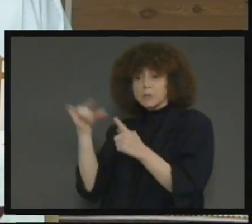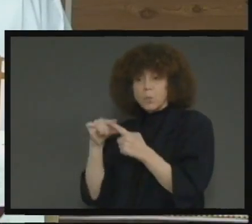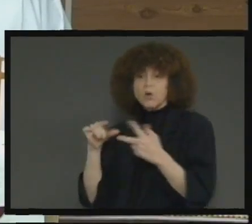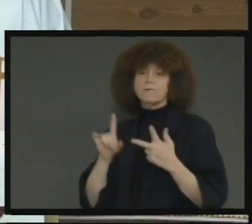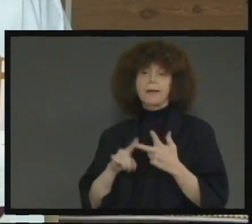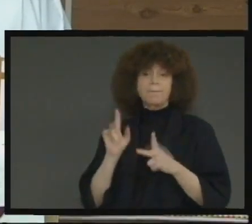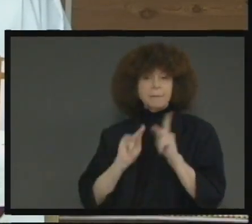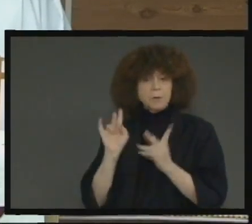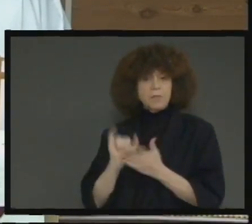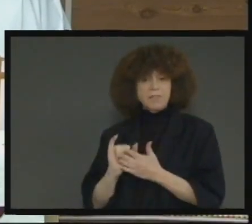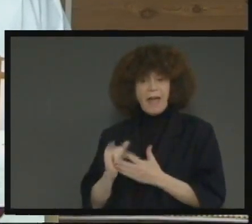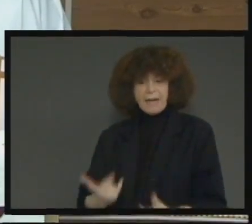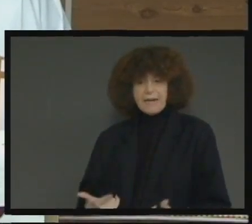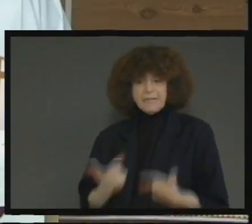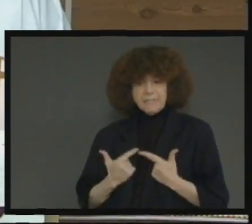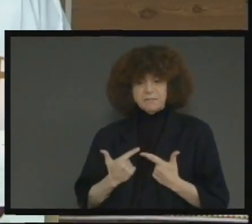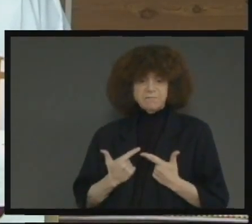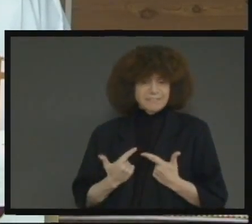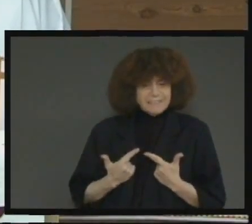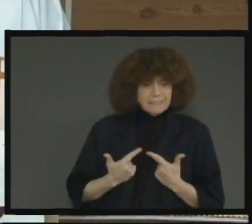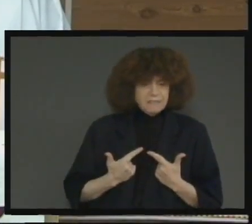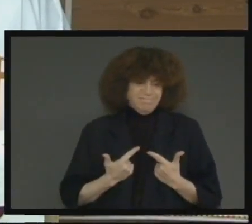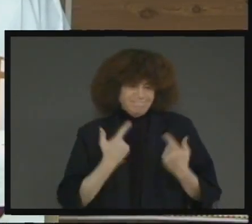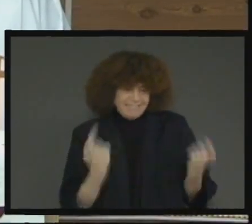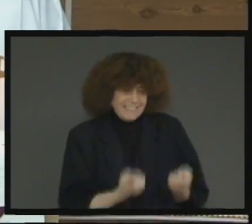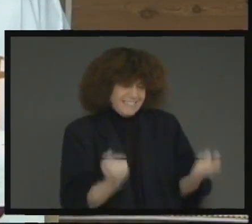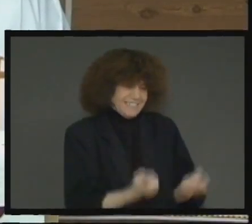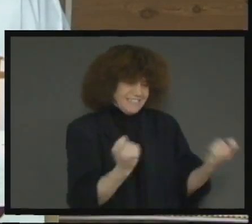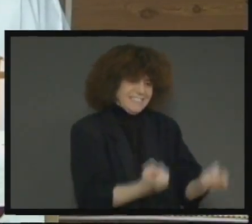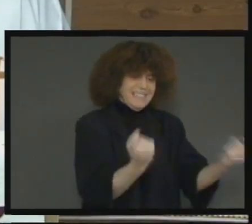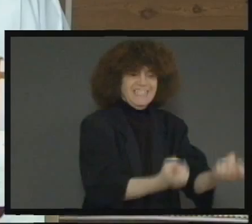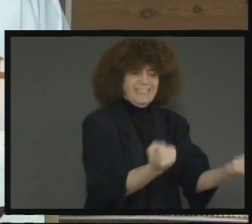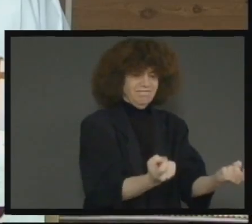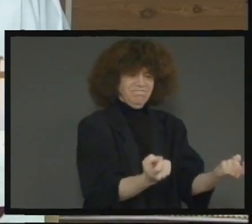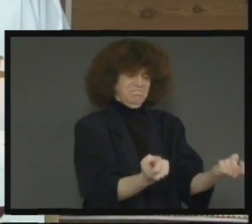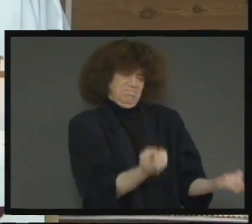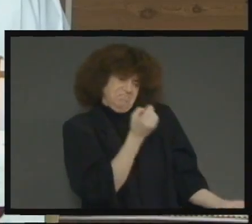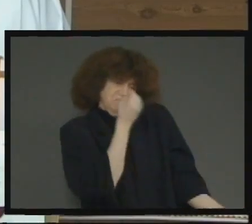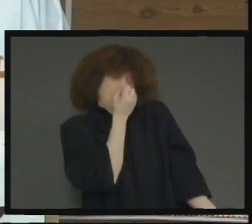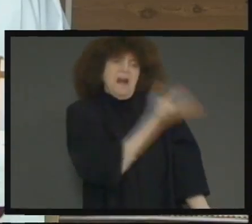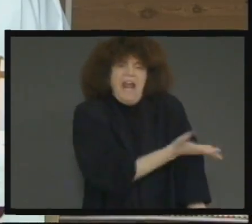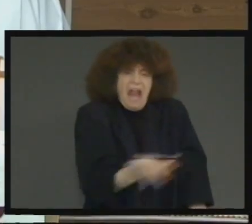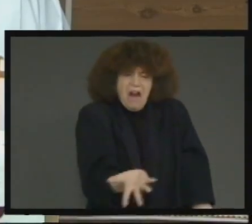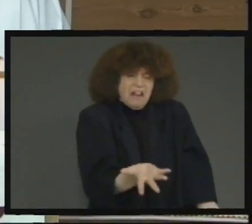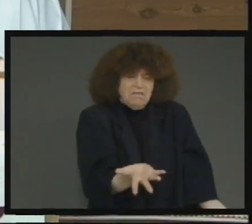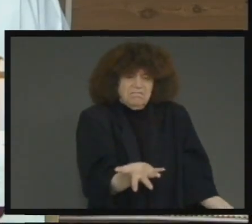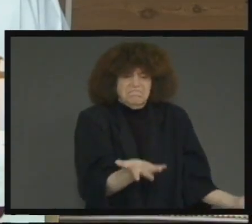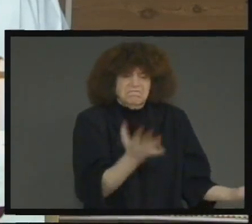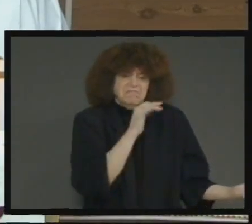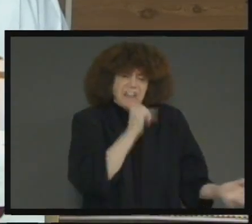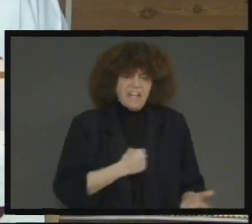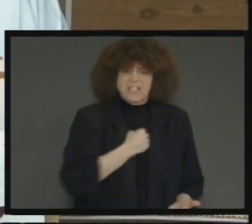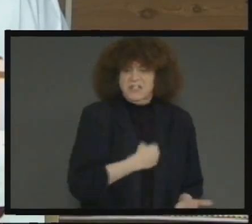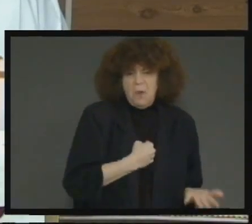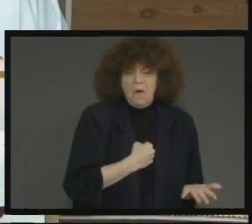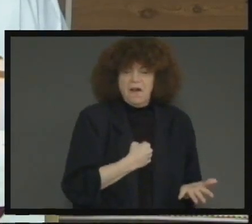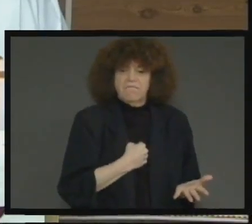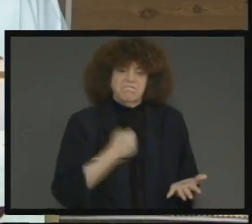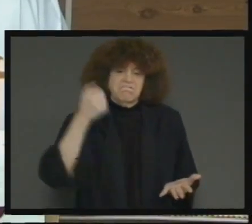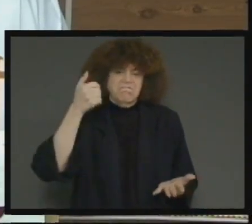that lifeless, dead object that we see in Genesis chapter 2, verse 7, which has the breath of